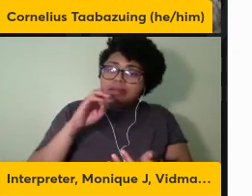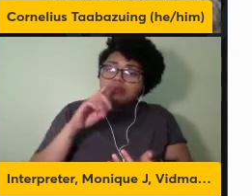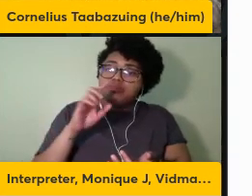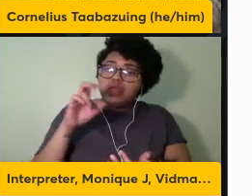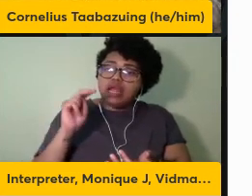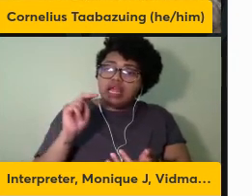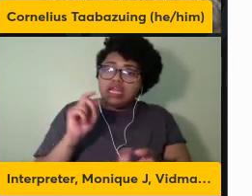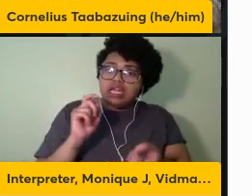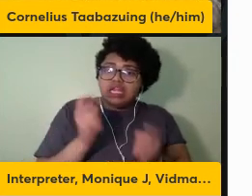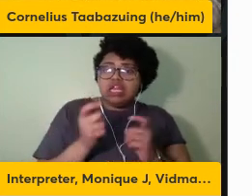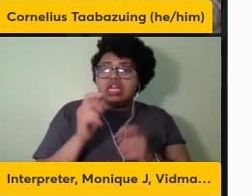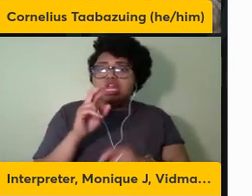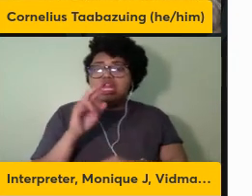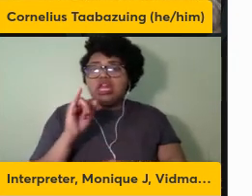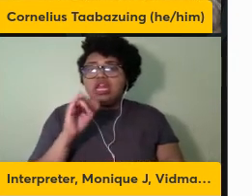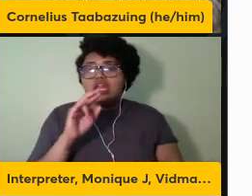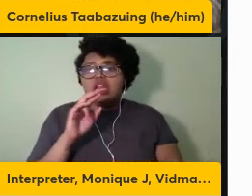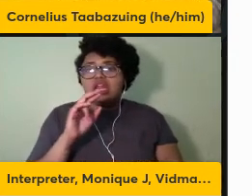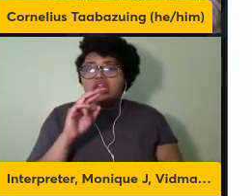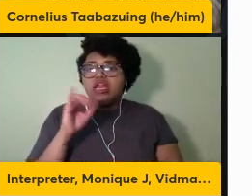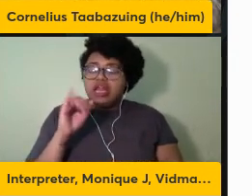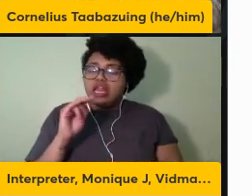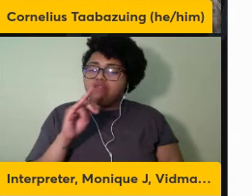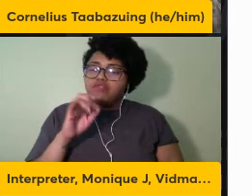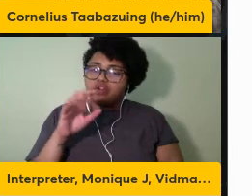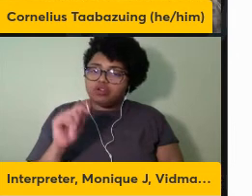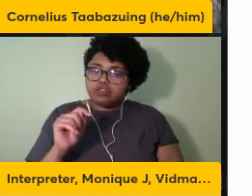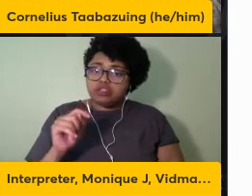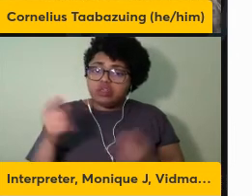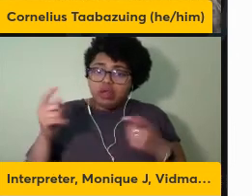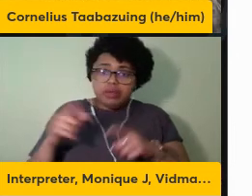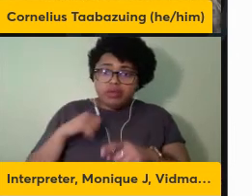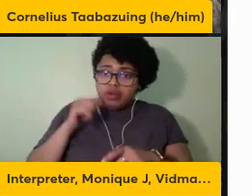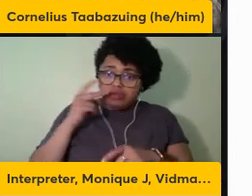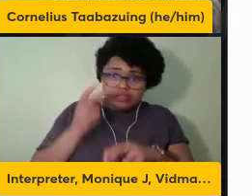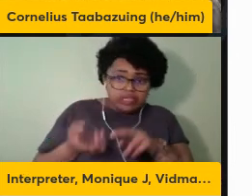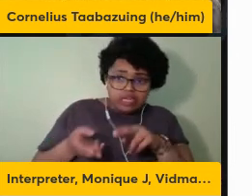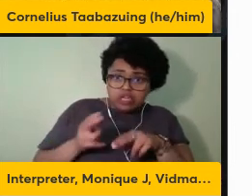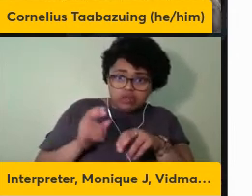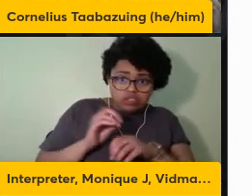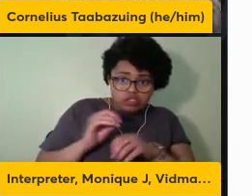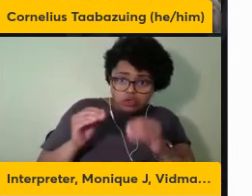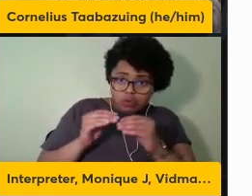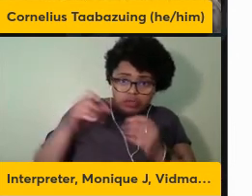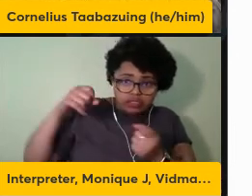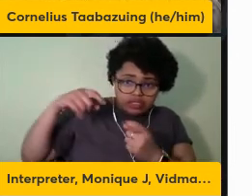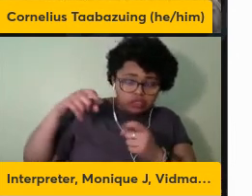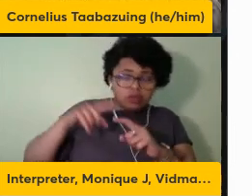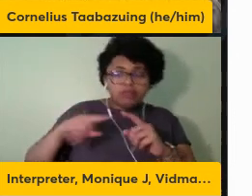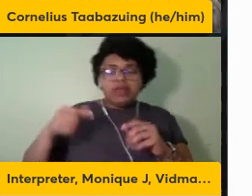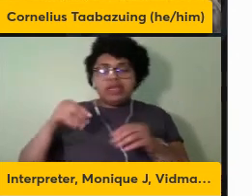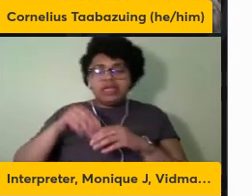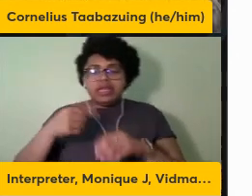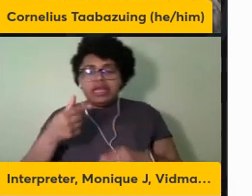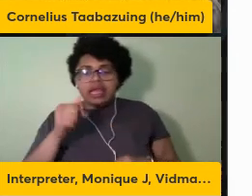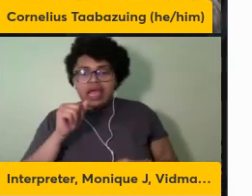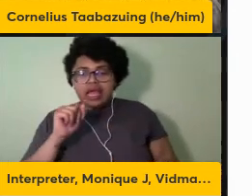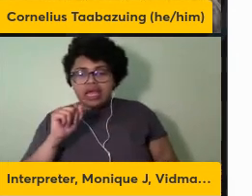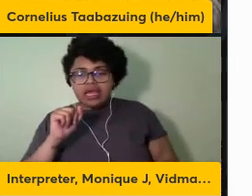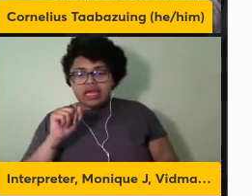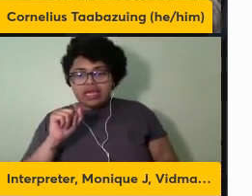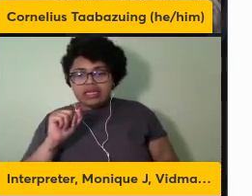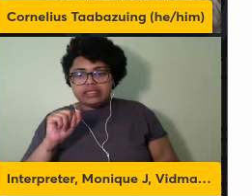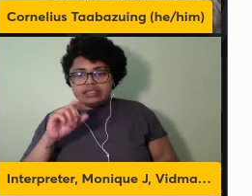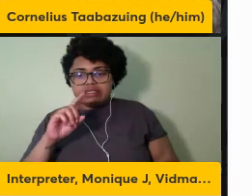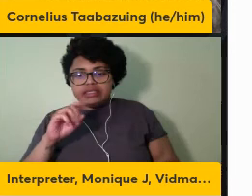in our control cells, which undergo pyroptosis, we don't see an increase in that annexin 5 signal, but in our gastromin D knockout cells,